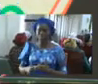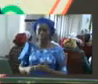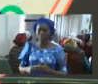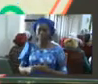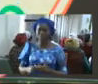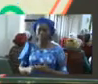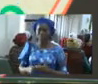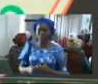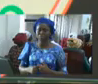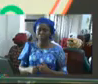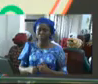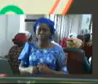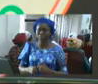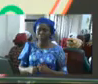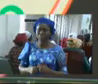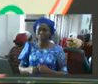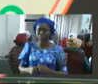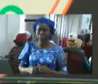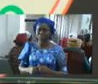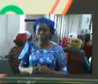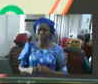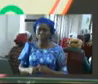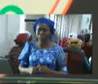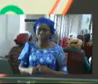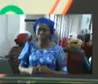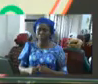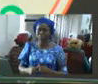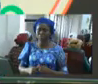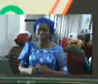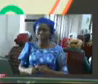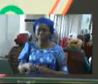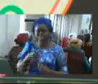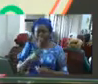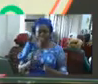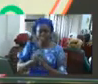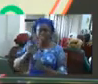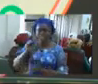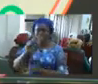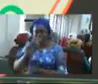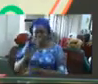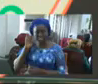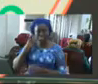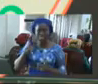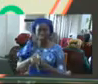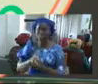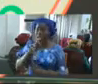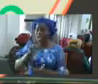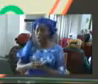man. With the jawbone of an ass, I killed 1,000 men. Then he became thirsty.